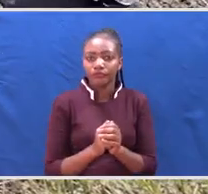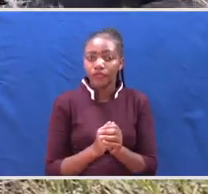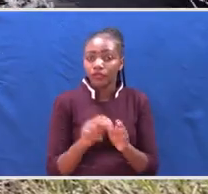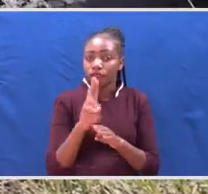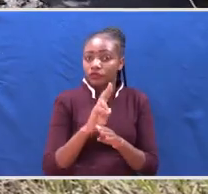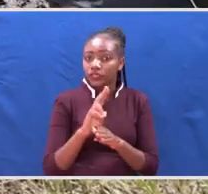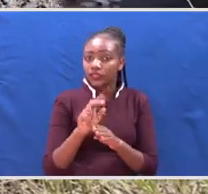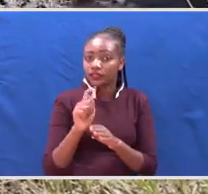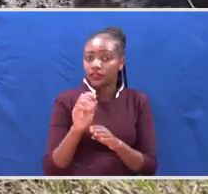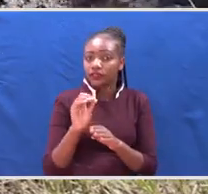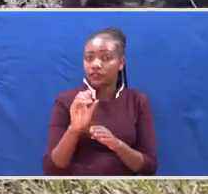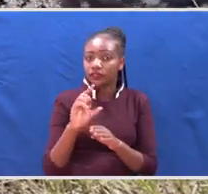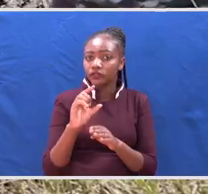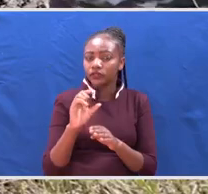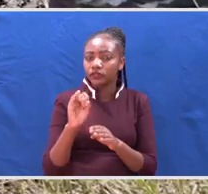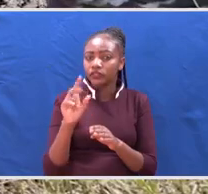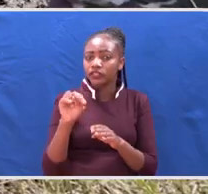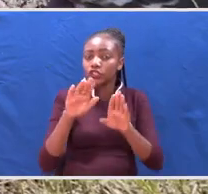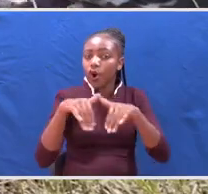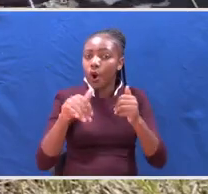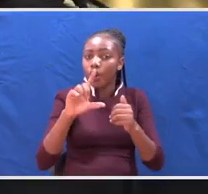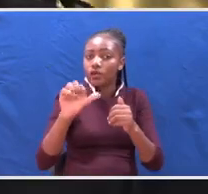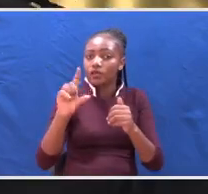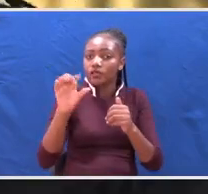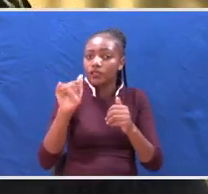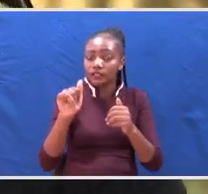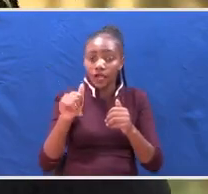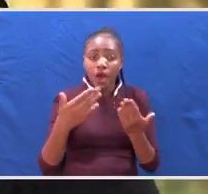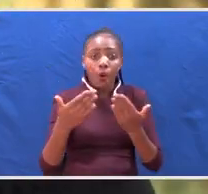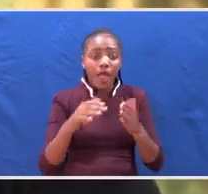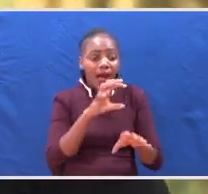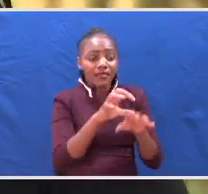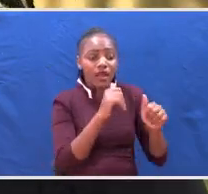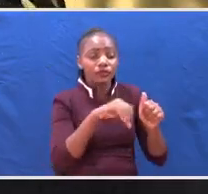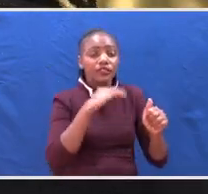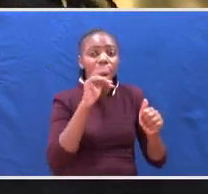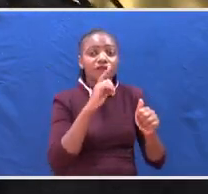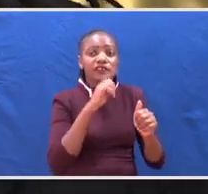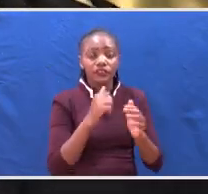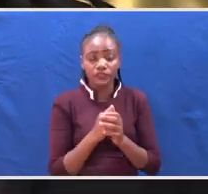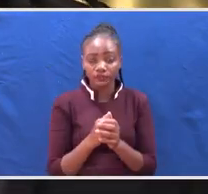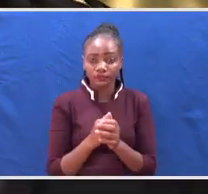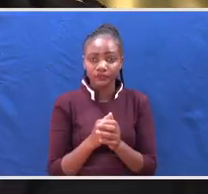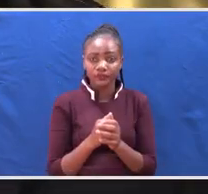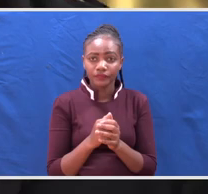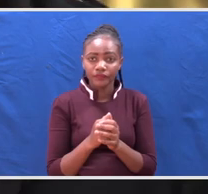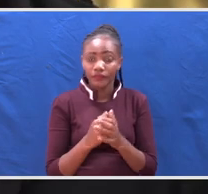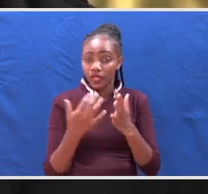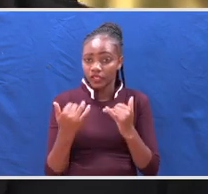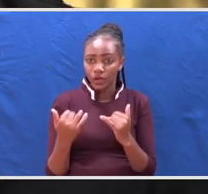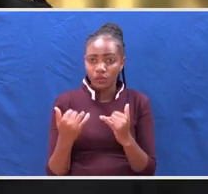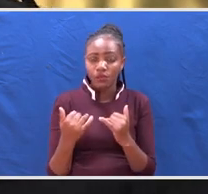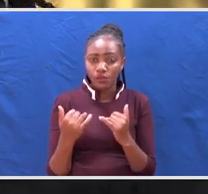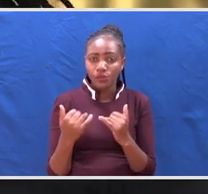toxins or lead in the carcasses they eat. Another threat that is facing the vultures, apart from unintentional